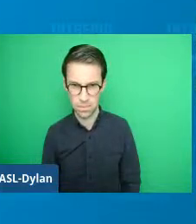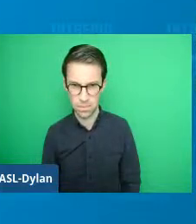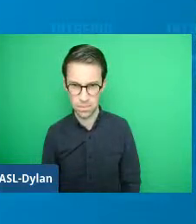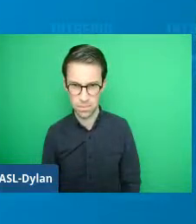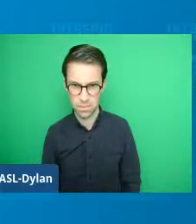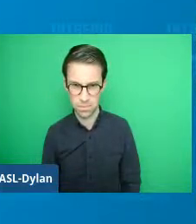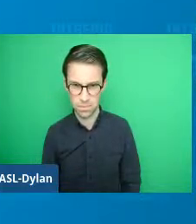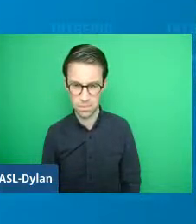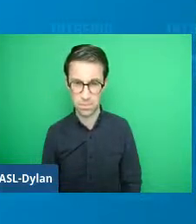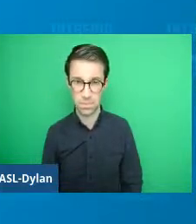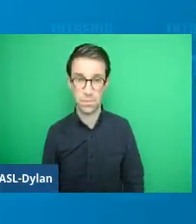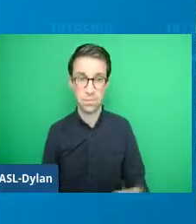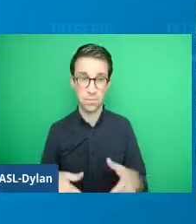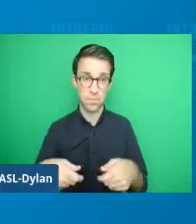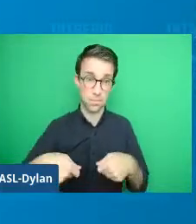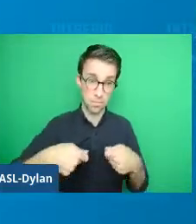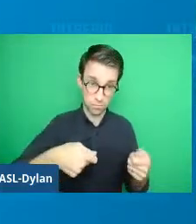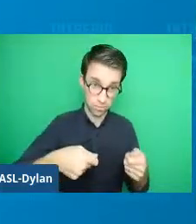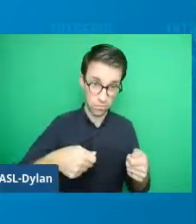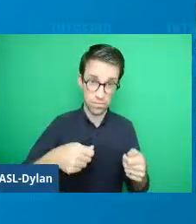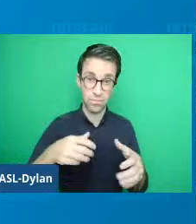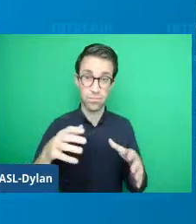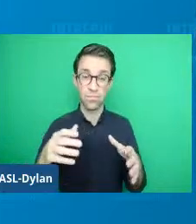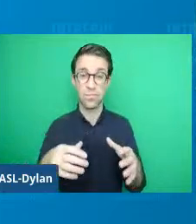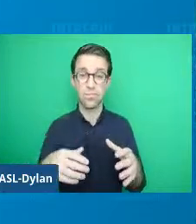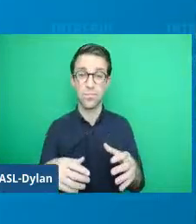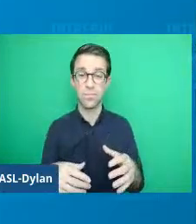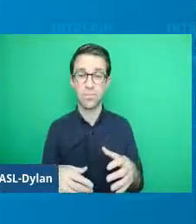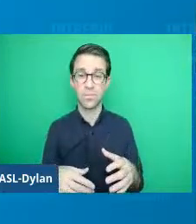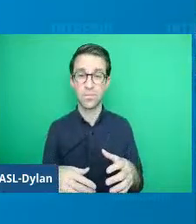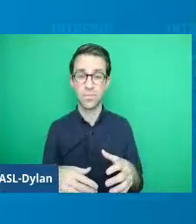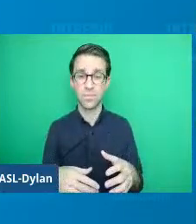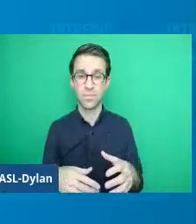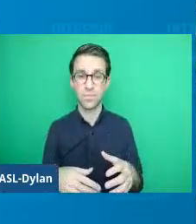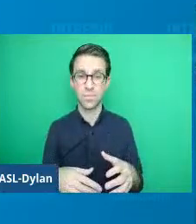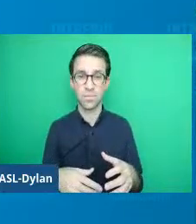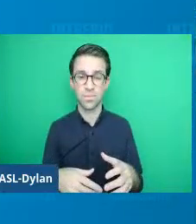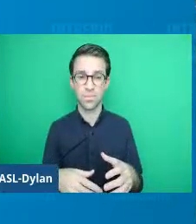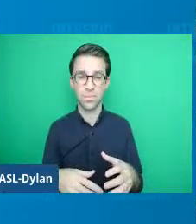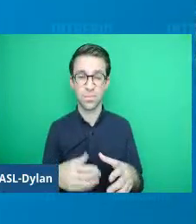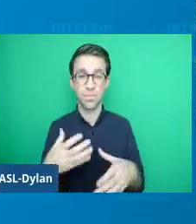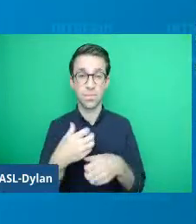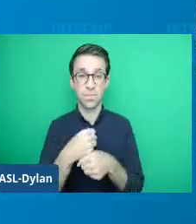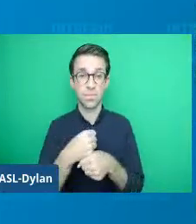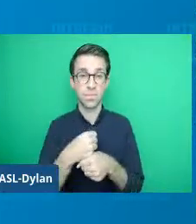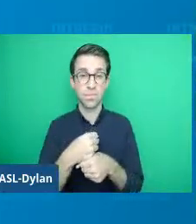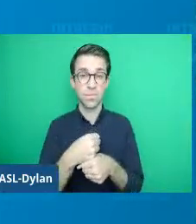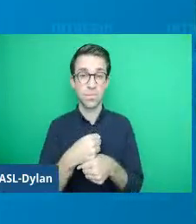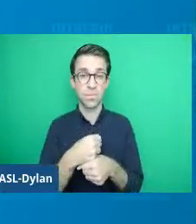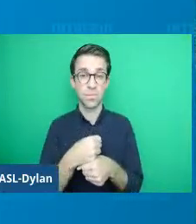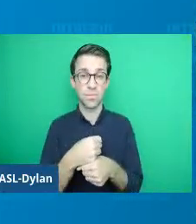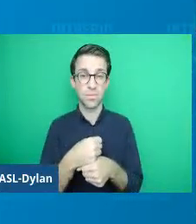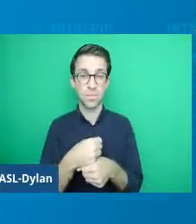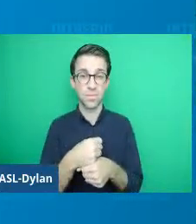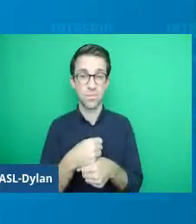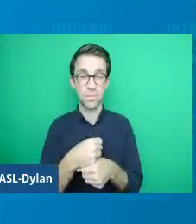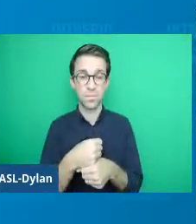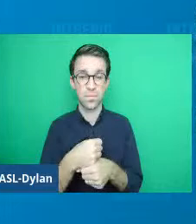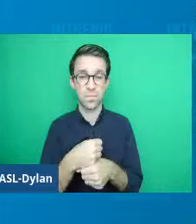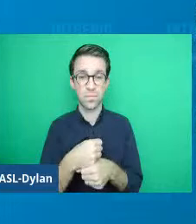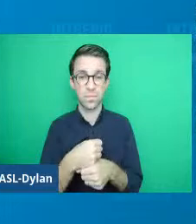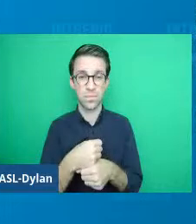Make sure you get it all in, and then take the bag, close it, and using your gloved